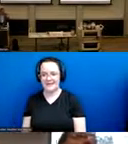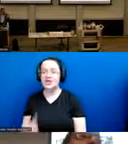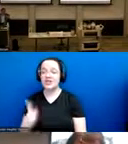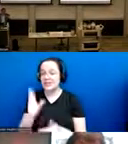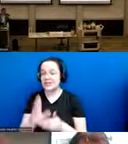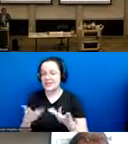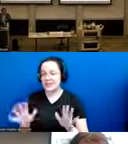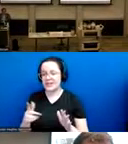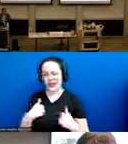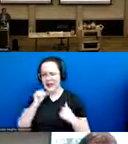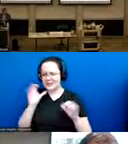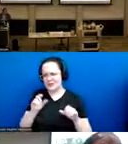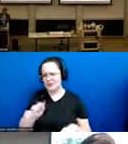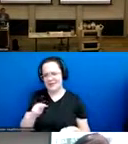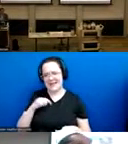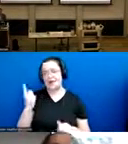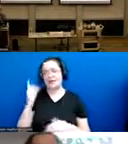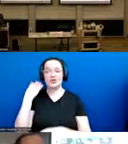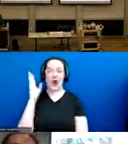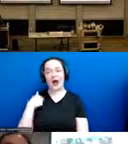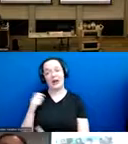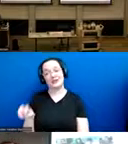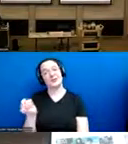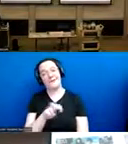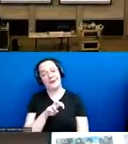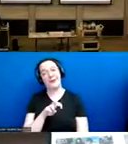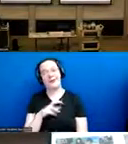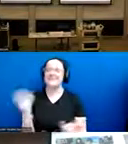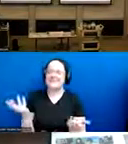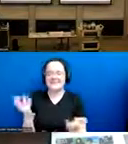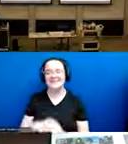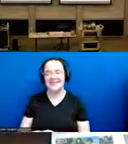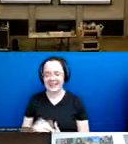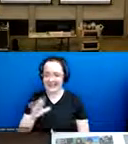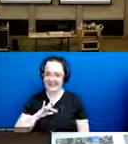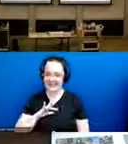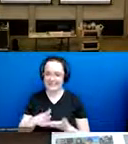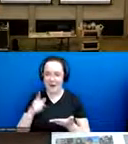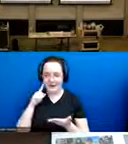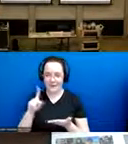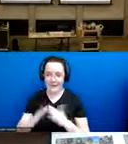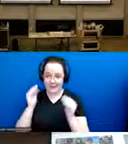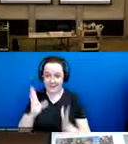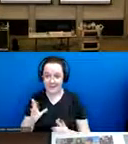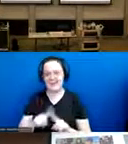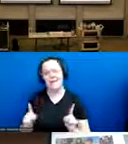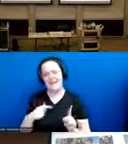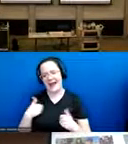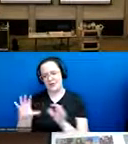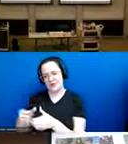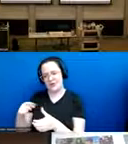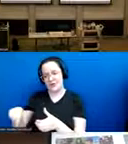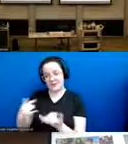to give the talks and, travel and whatnot, which is a nice perk of being a professor. But I have a group of 14 grad students right